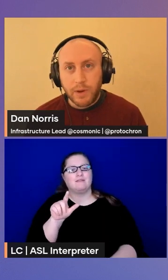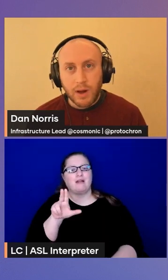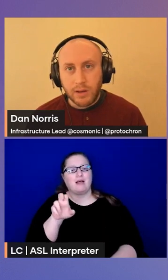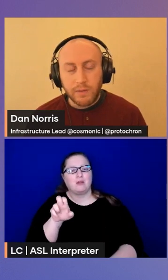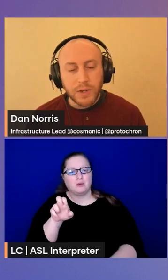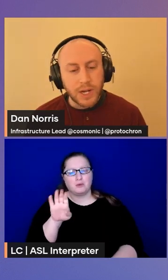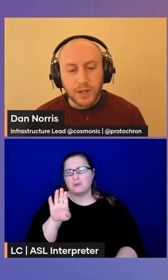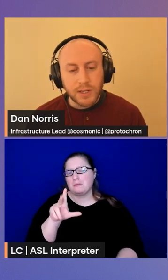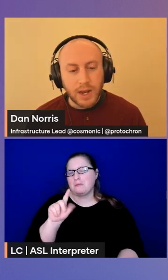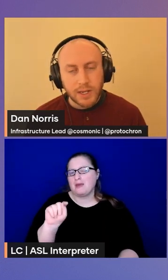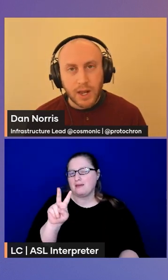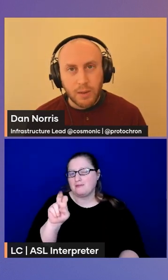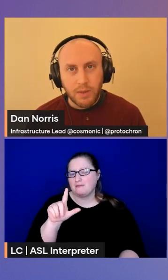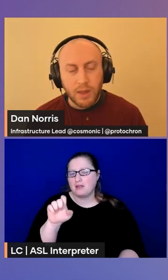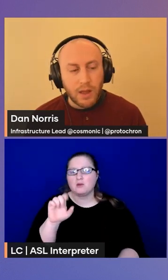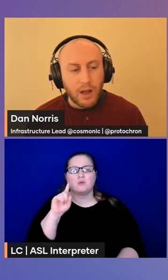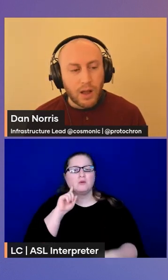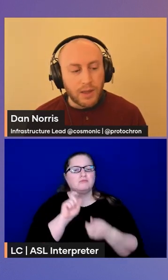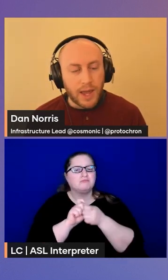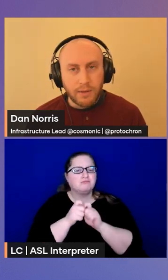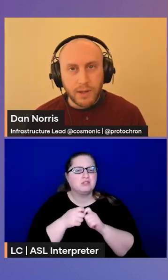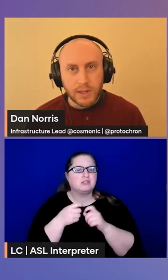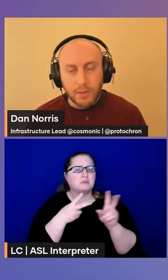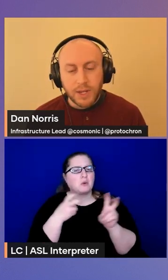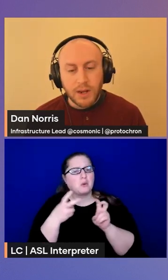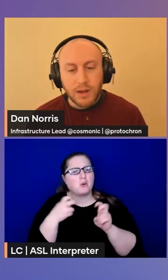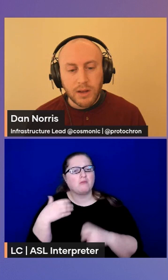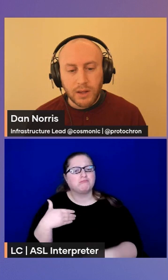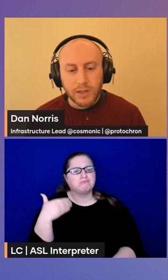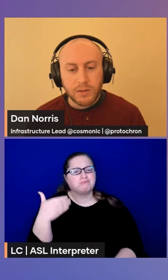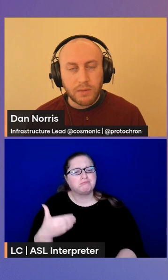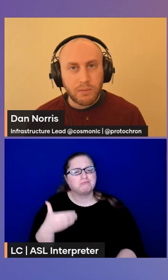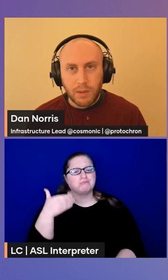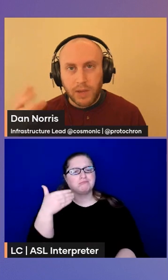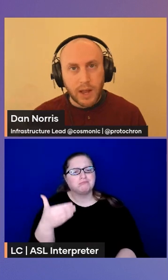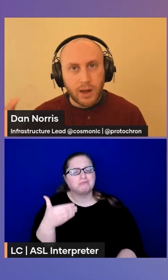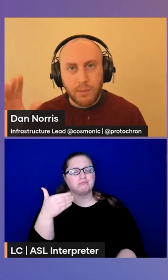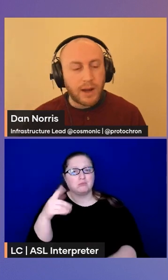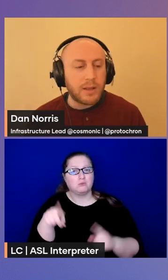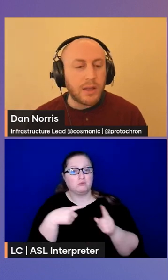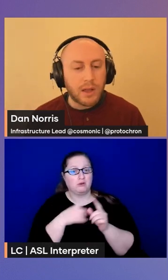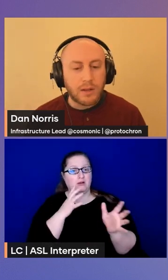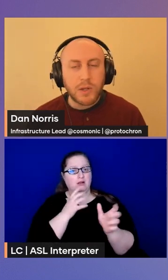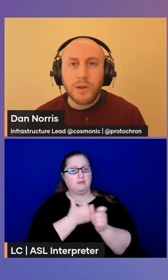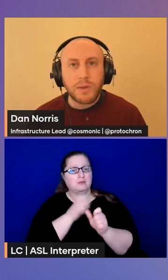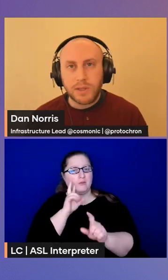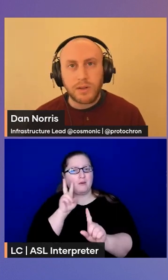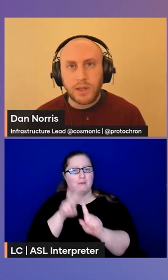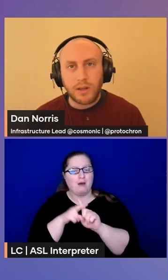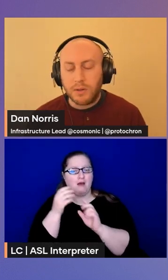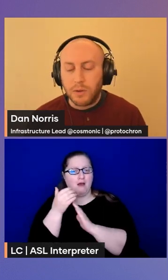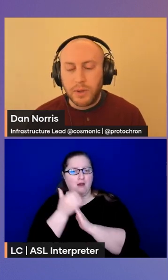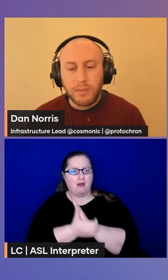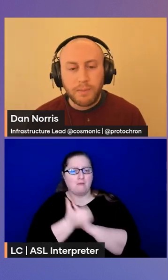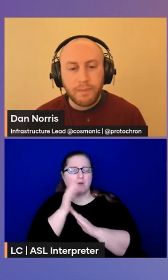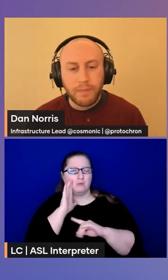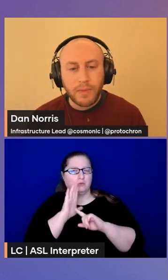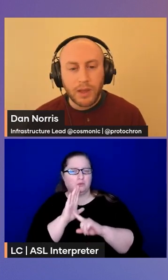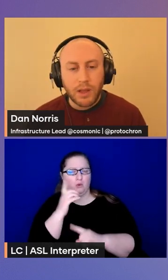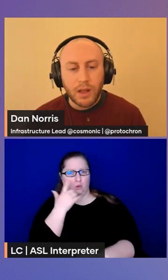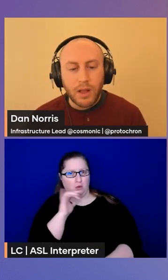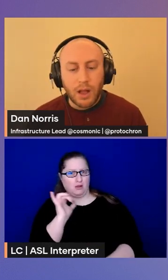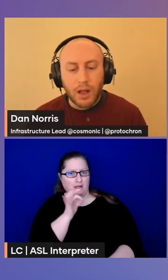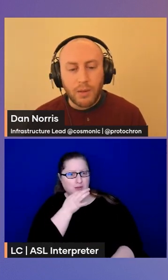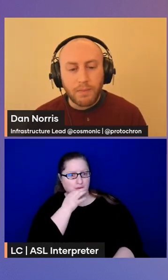that periodically for changes, and anytime that is updated, it gets applied automatically. And I'll show you what this looks like in a little bit.